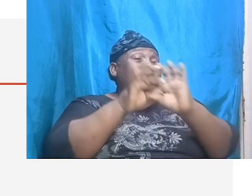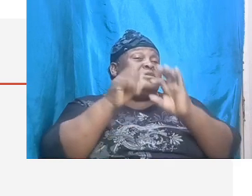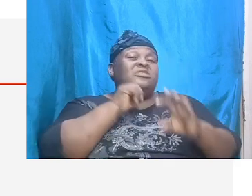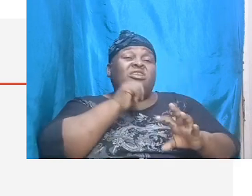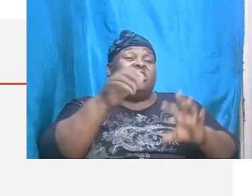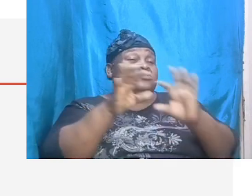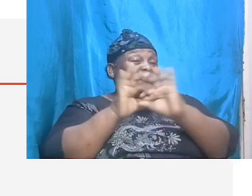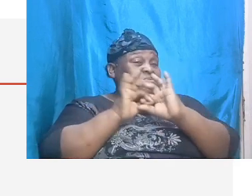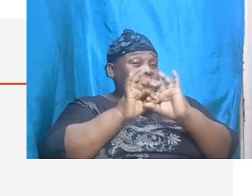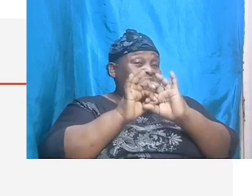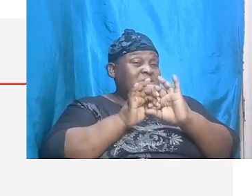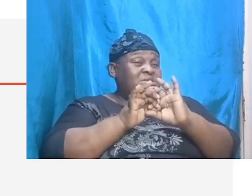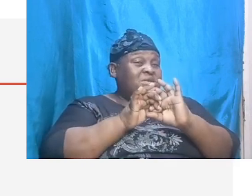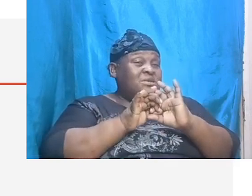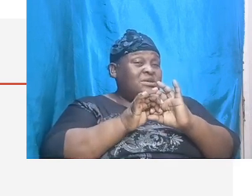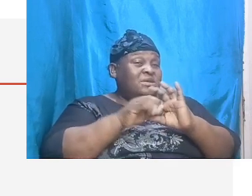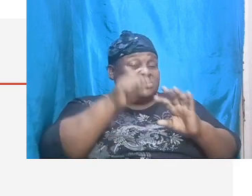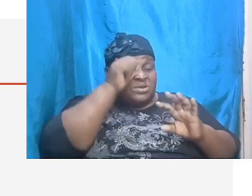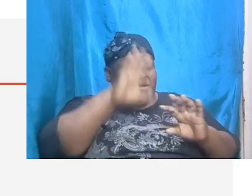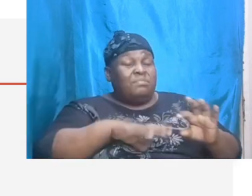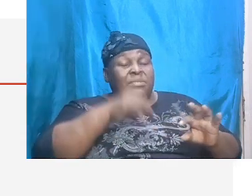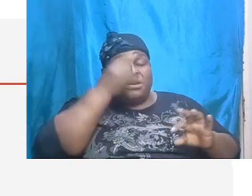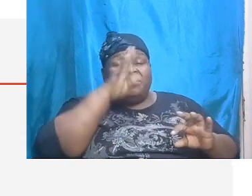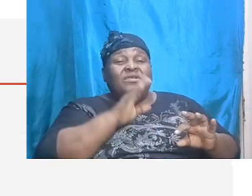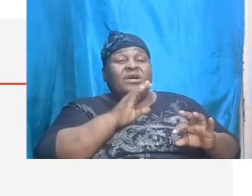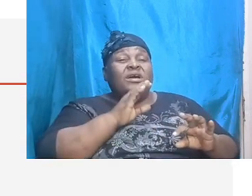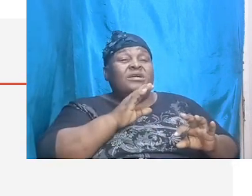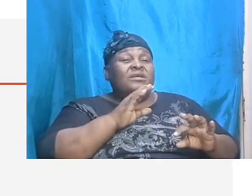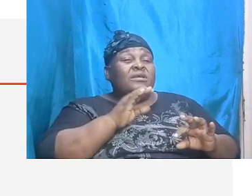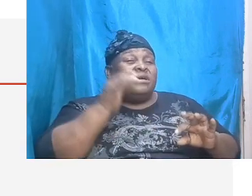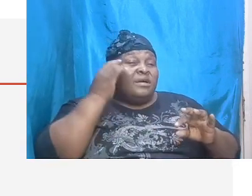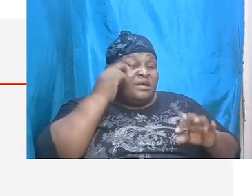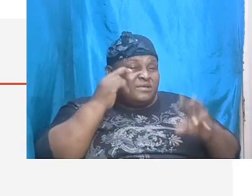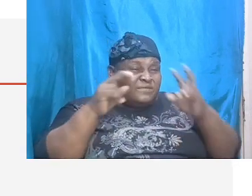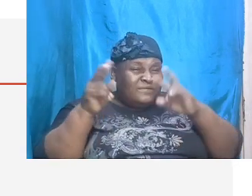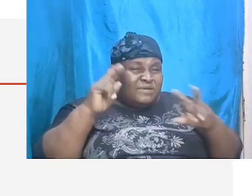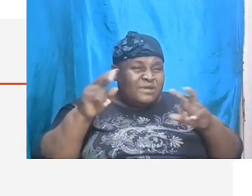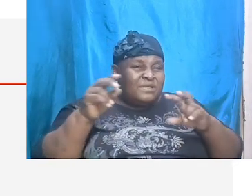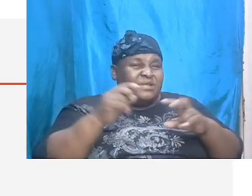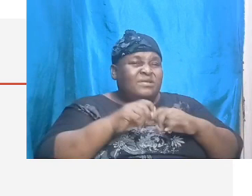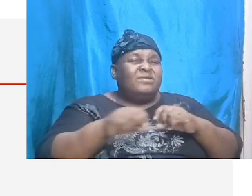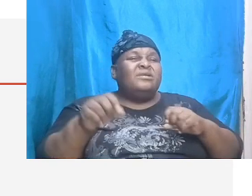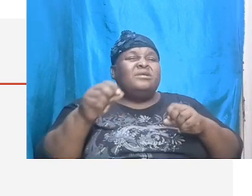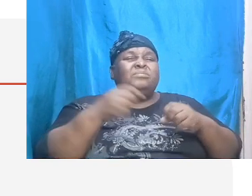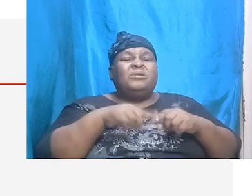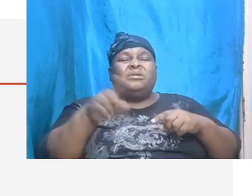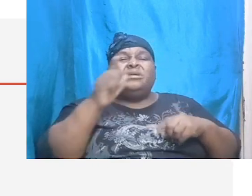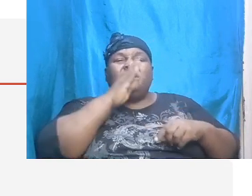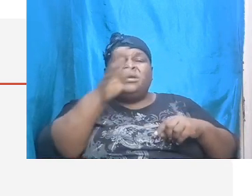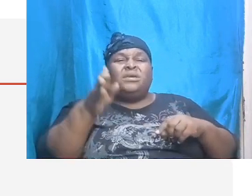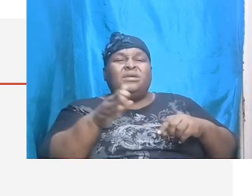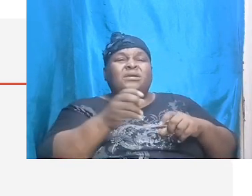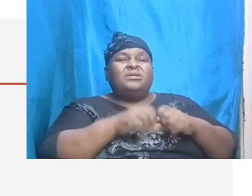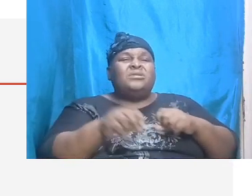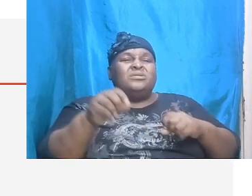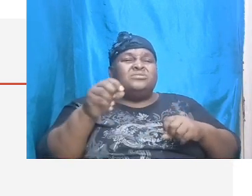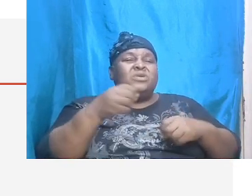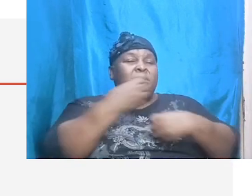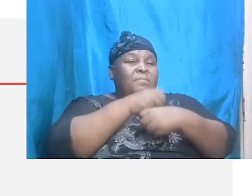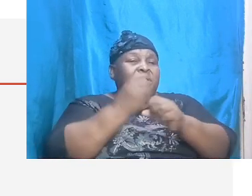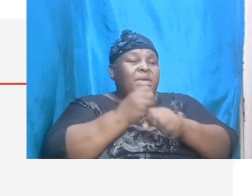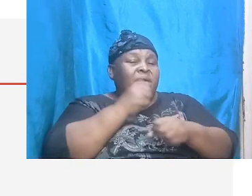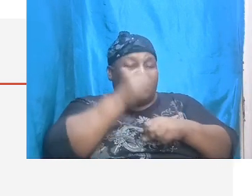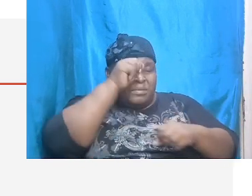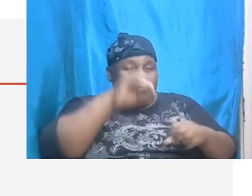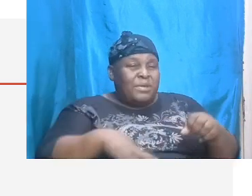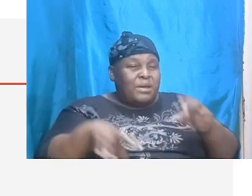identified that they were enemies. And guess what he did? The Bible said he set up watch. In other words, as children of God, when we examine